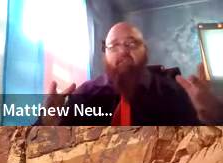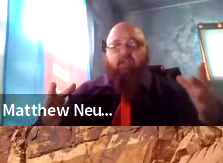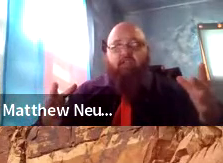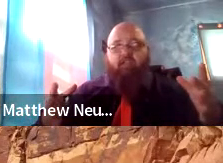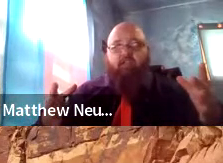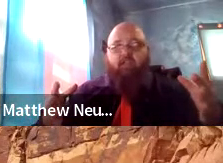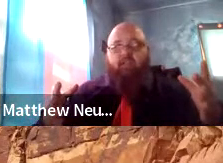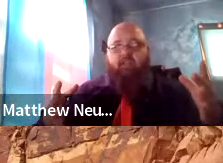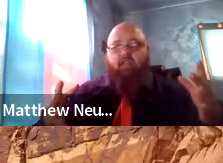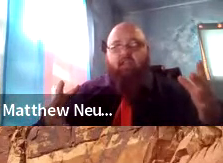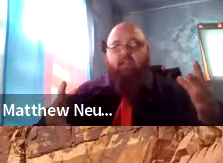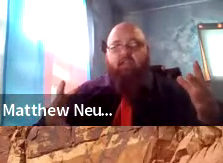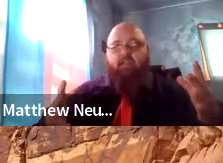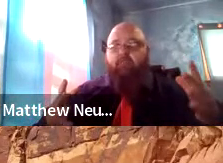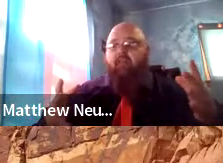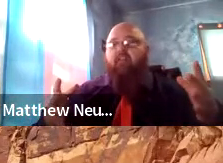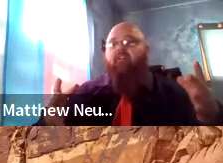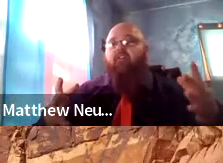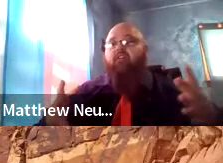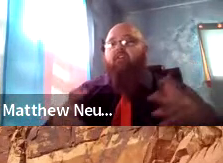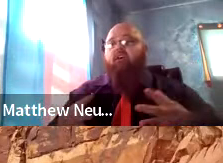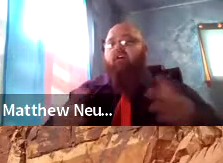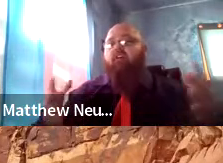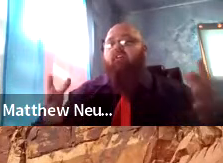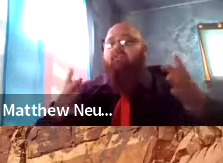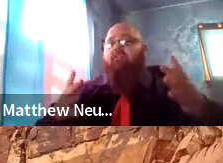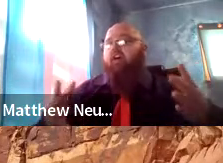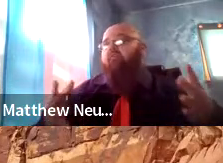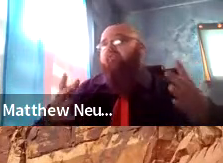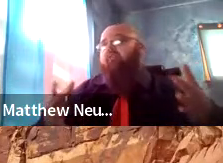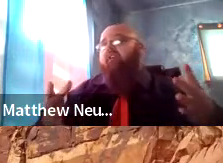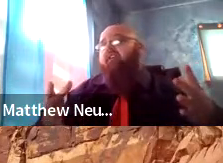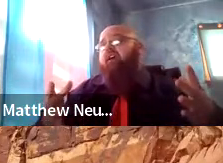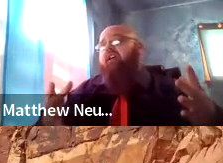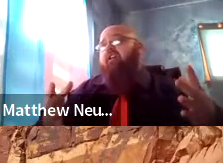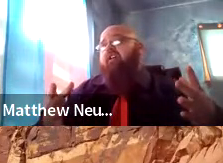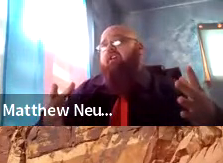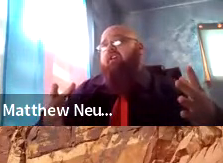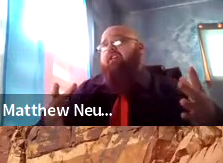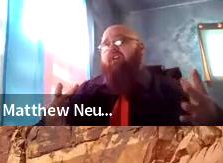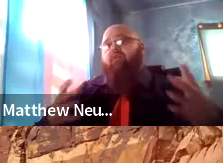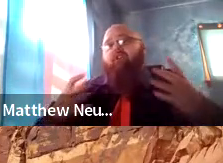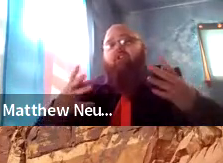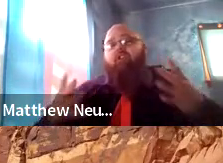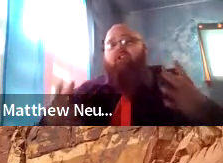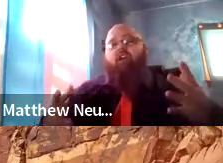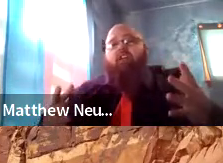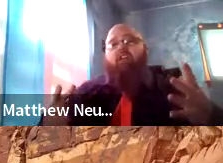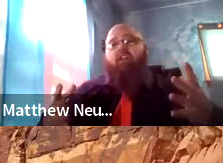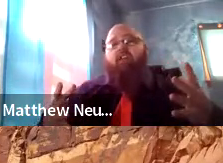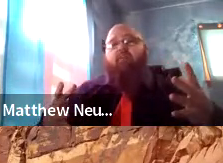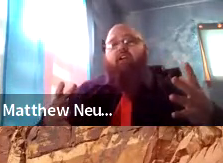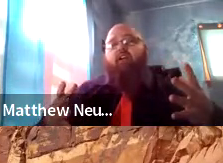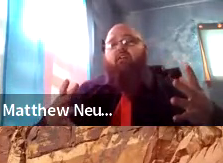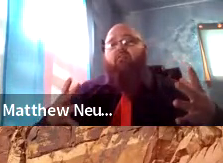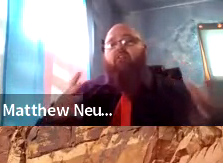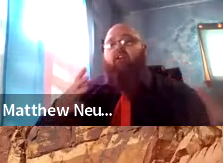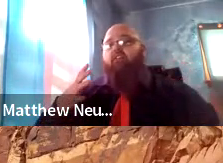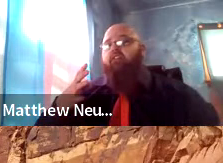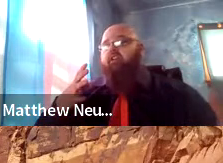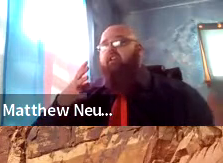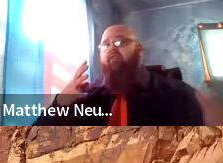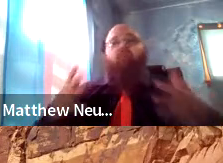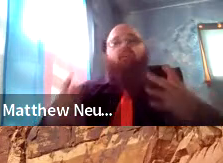were living in a battlefield. We all thought we were going to die. So when you're talking